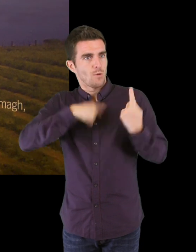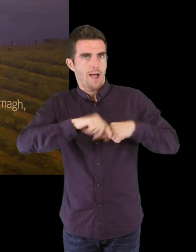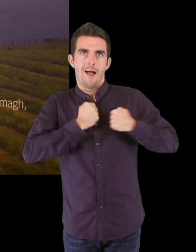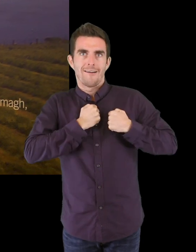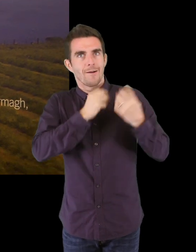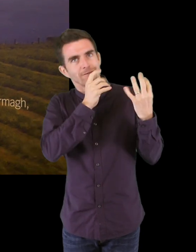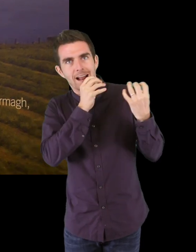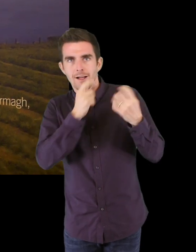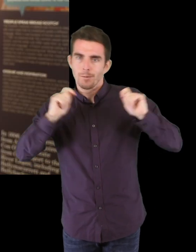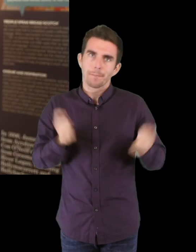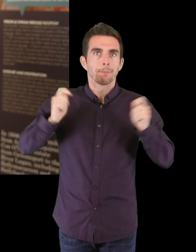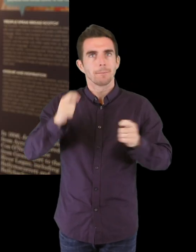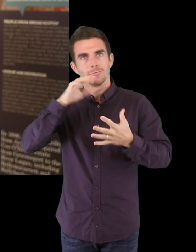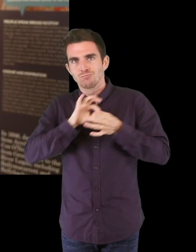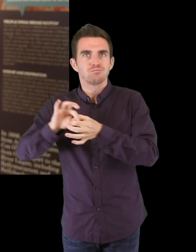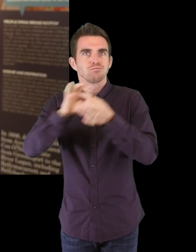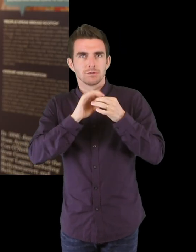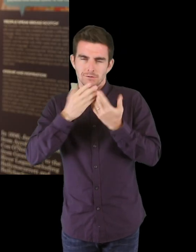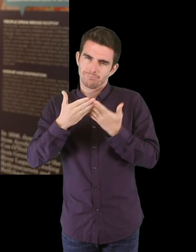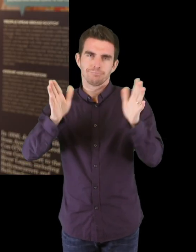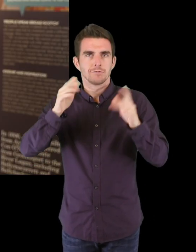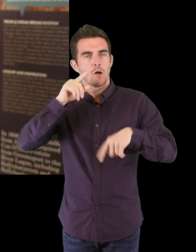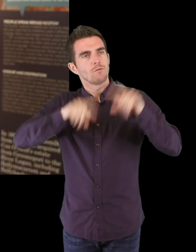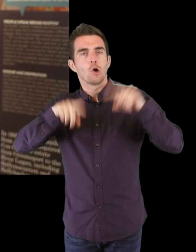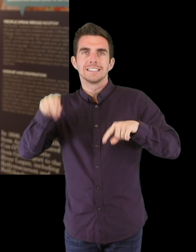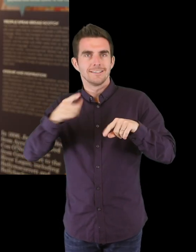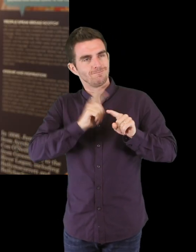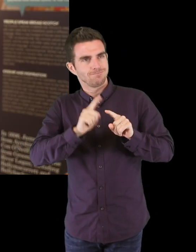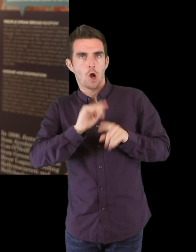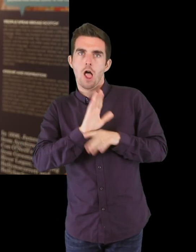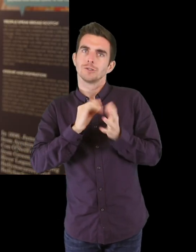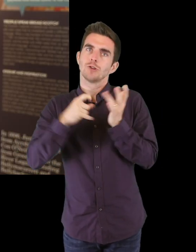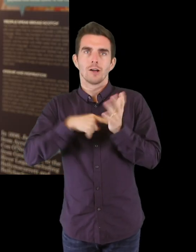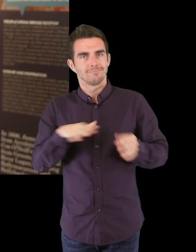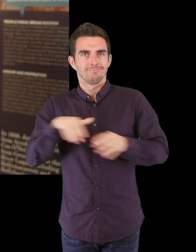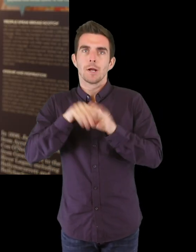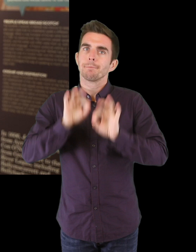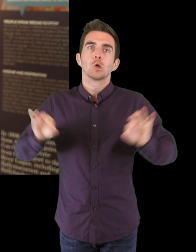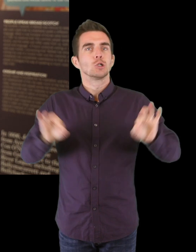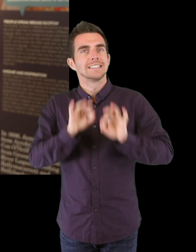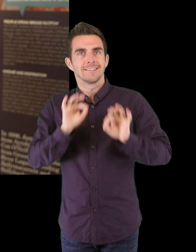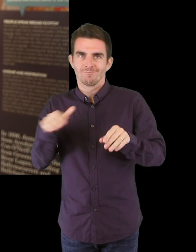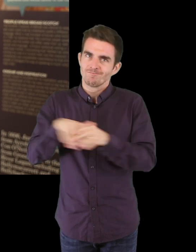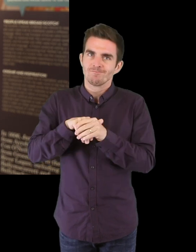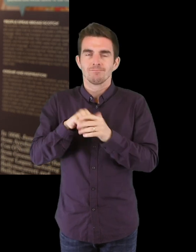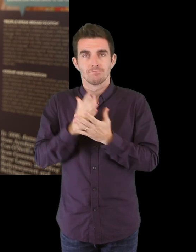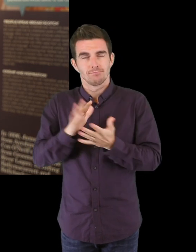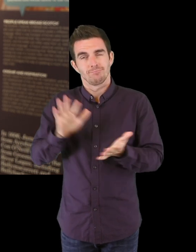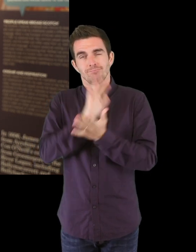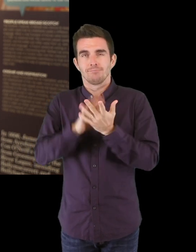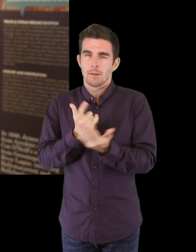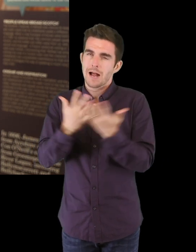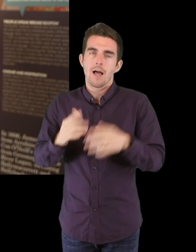with fifing and lambeg drumming, contribute to the diverse range of Ulster Scots musical traditions which are